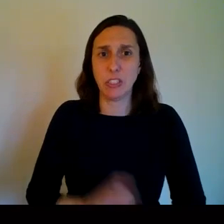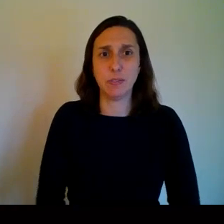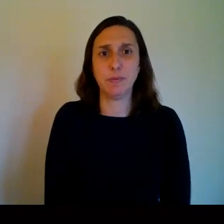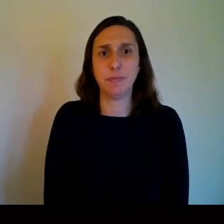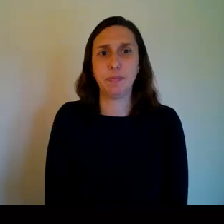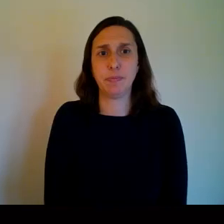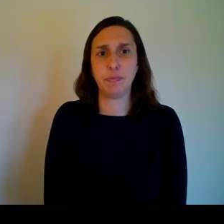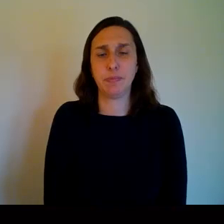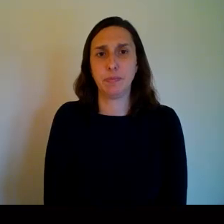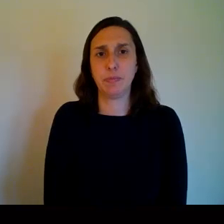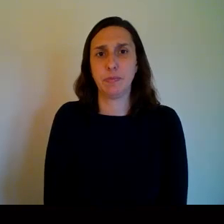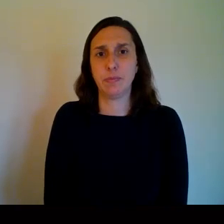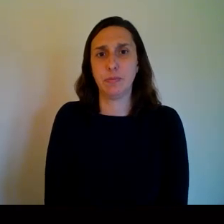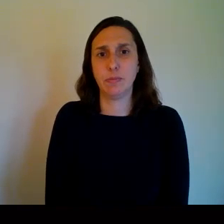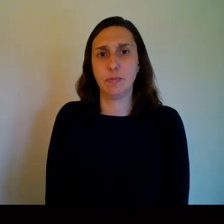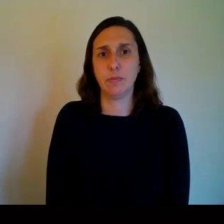Change f.